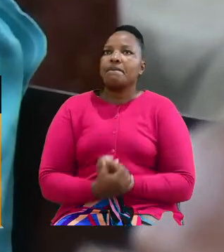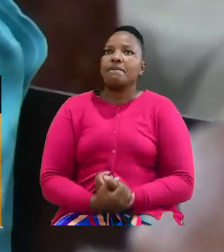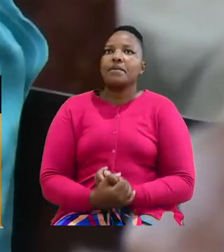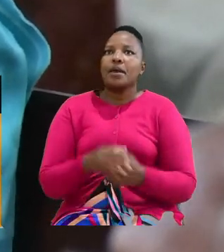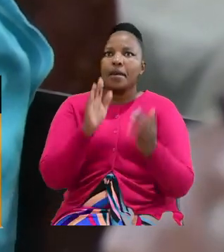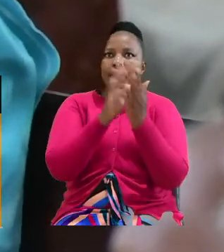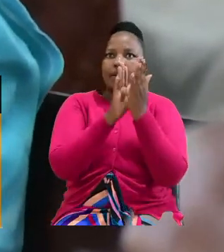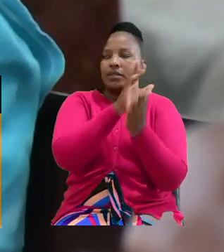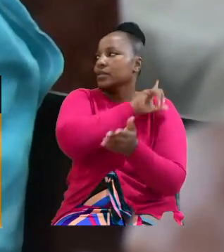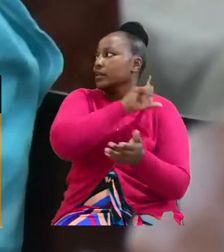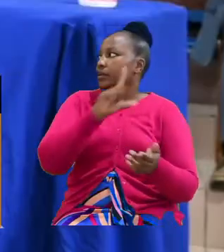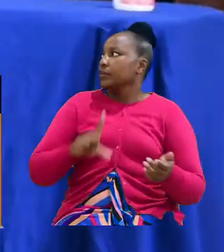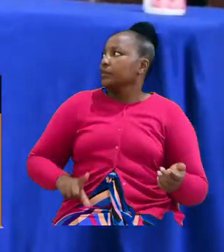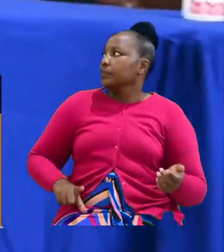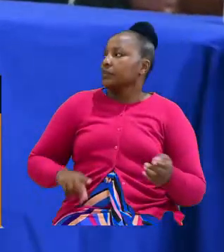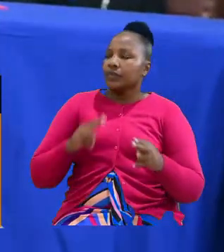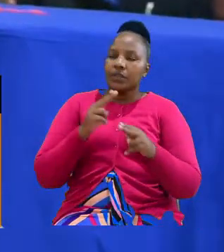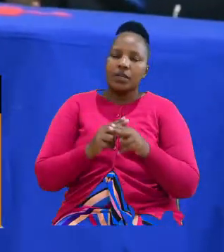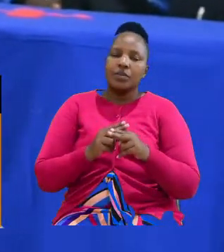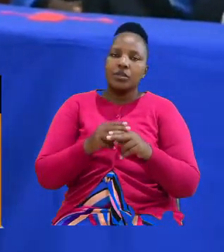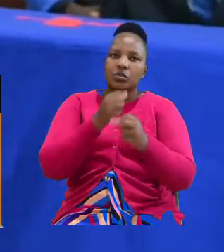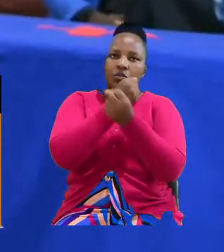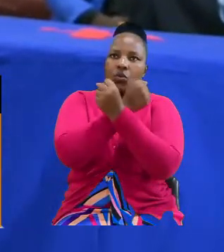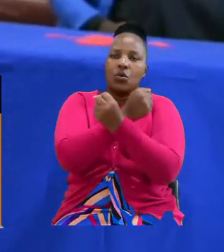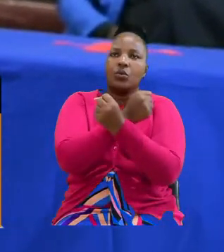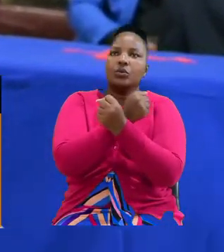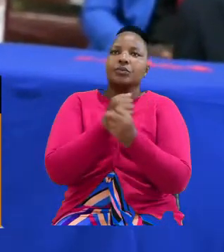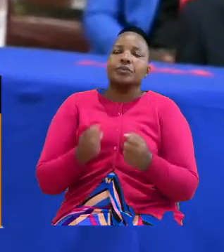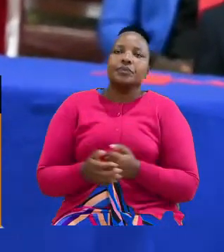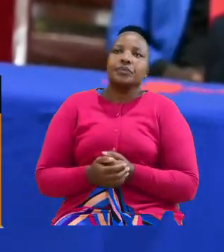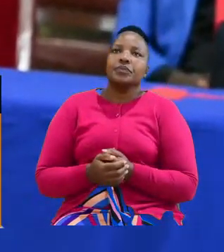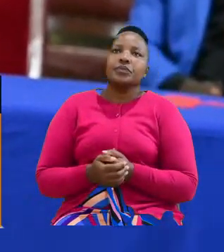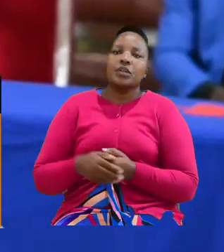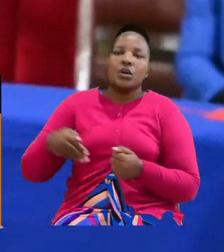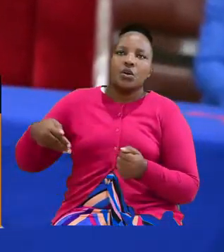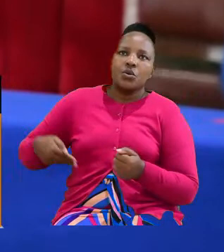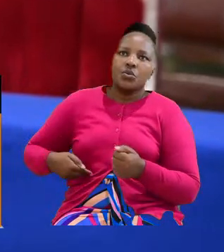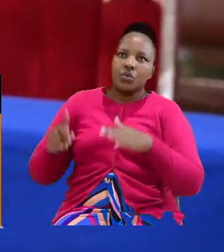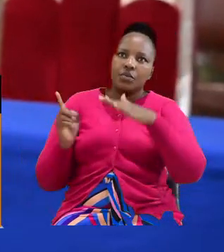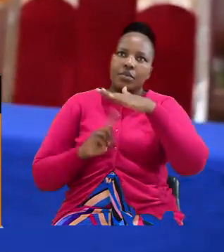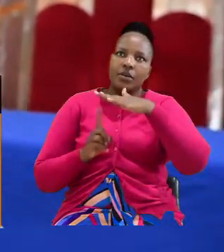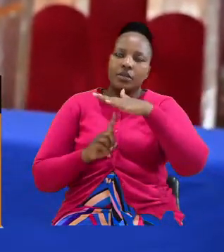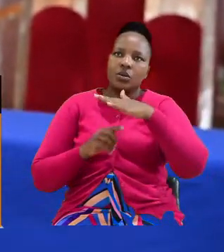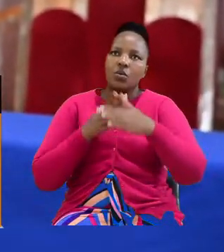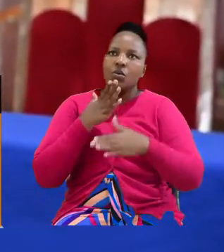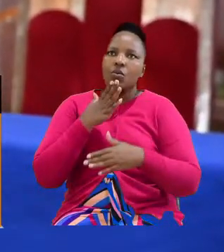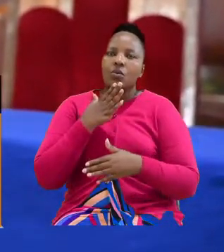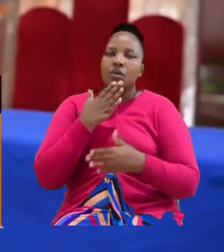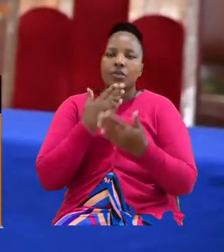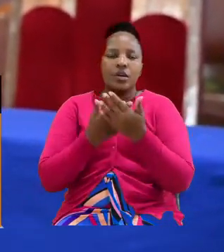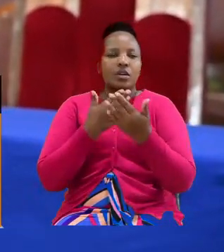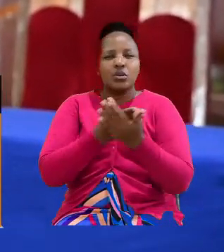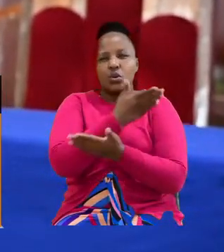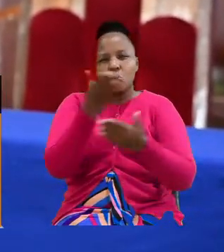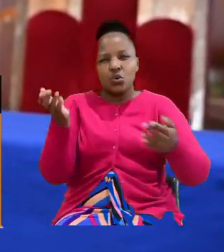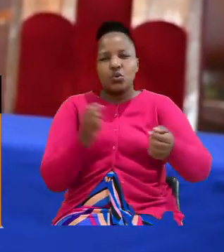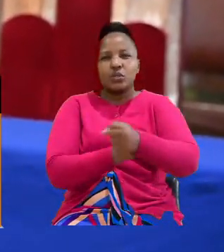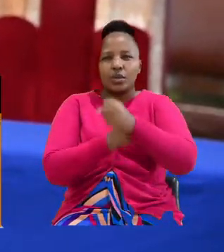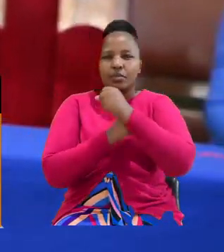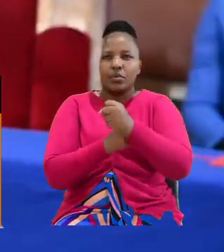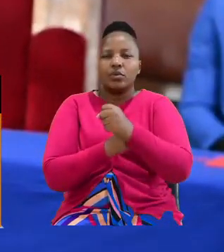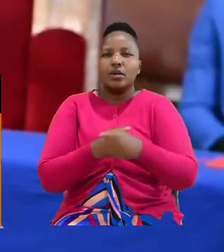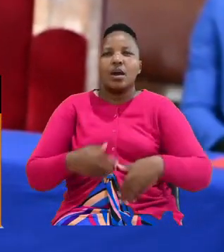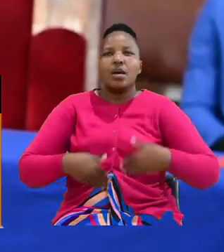Bwana asifiwe. My name is Paul Nyambura. On behalf of the youth ministry, want to really appreciate the support that you've been giving